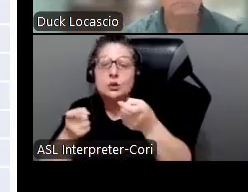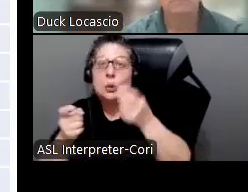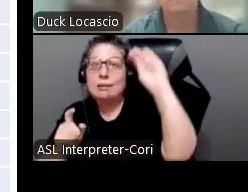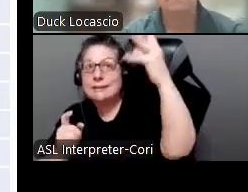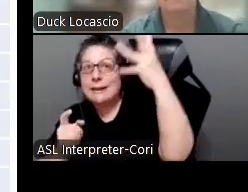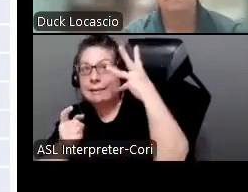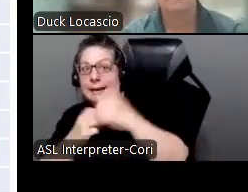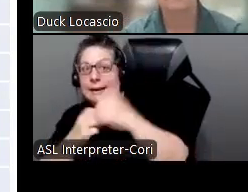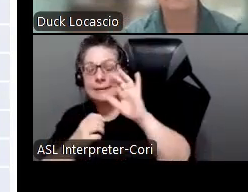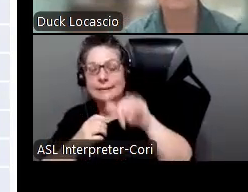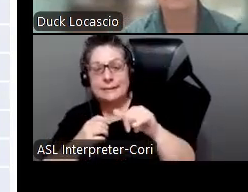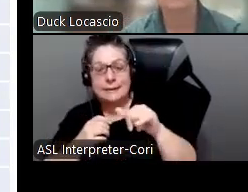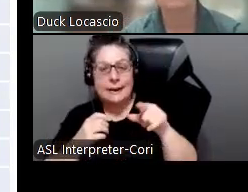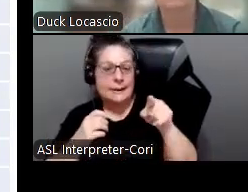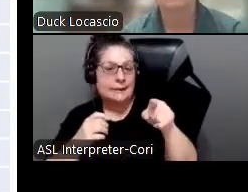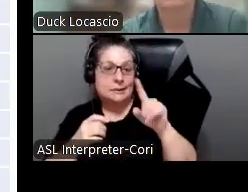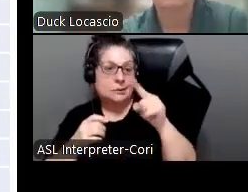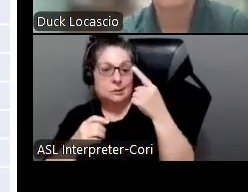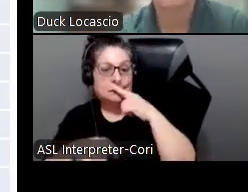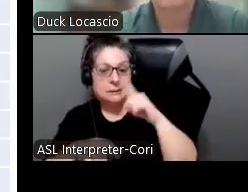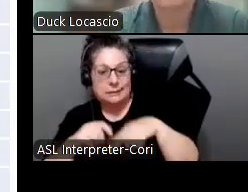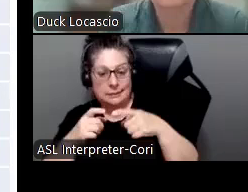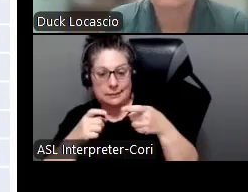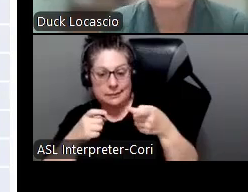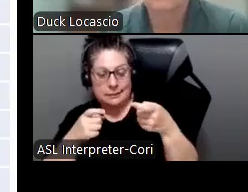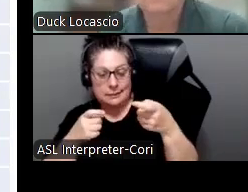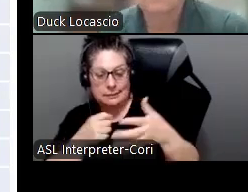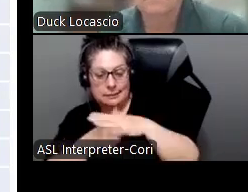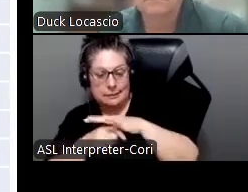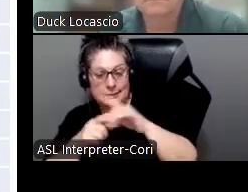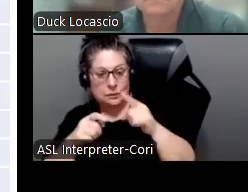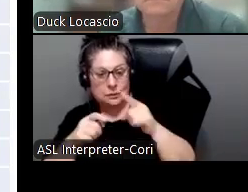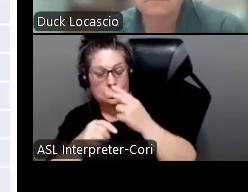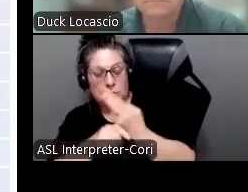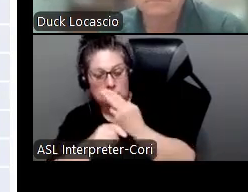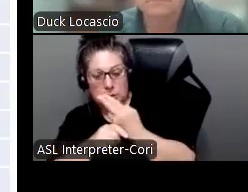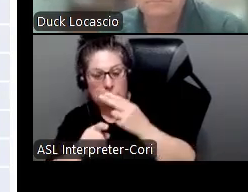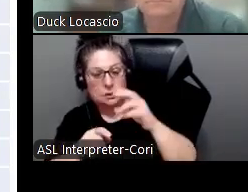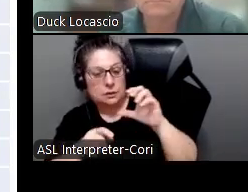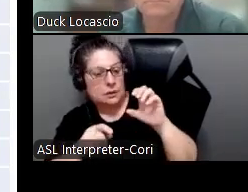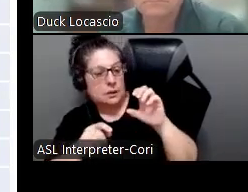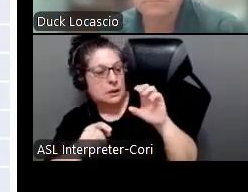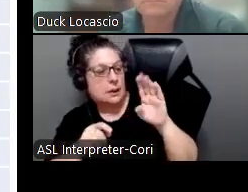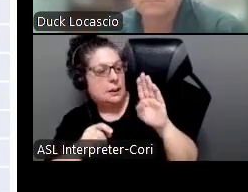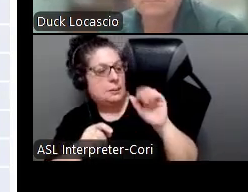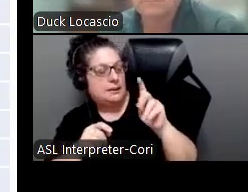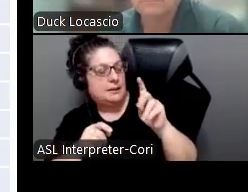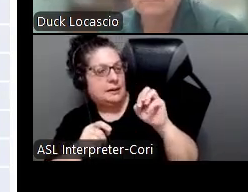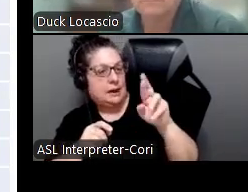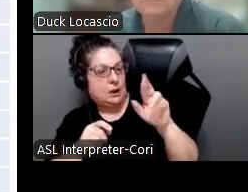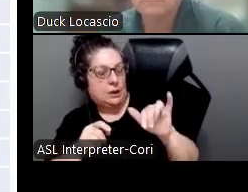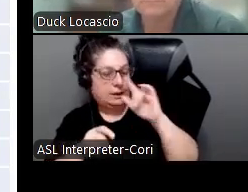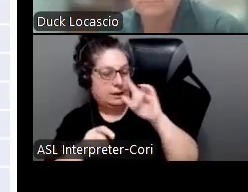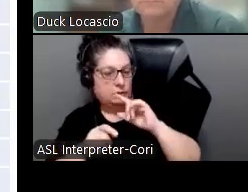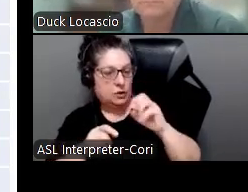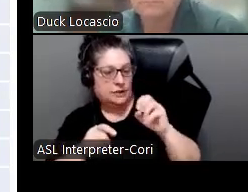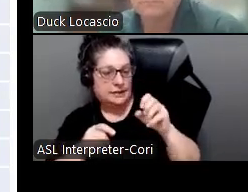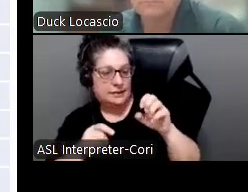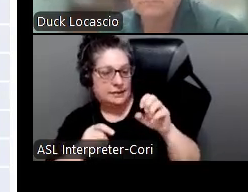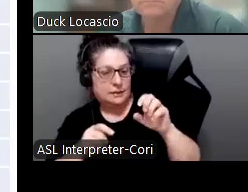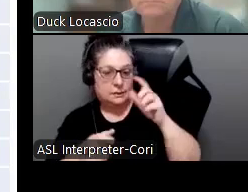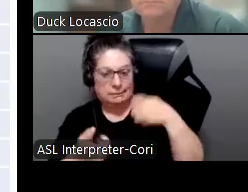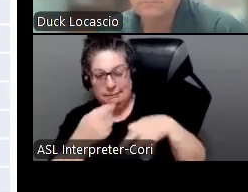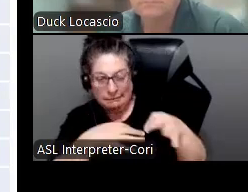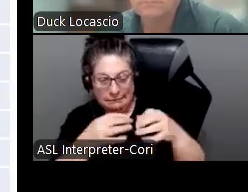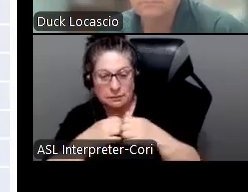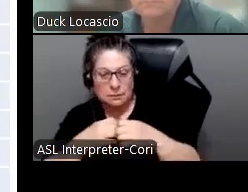That's overstory canopy cover. And we use basal area as a surrogate. We changed from absolute basal area value